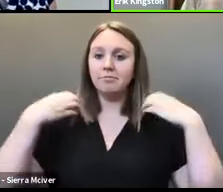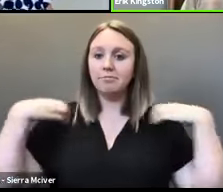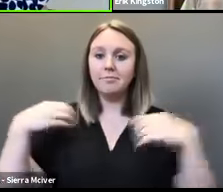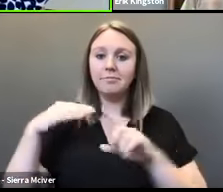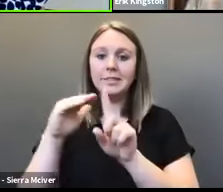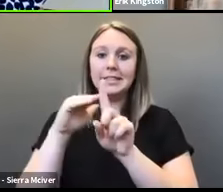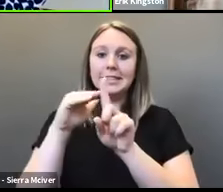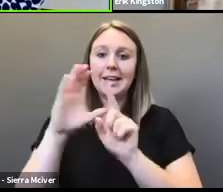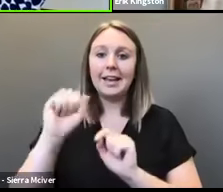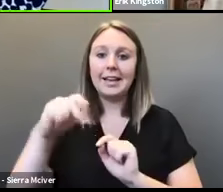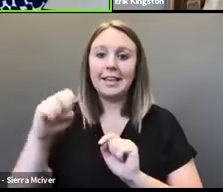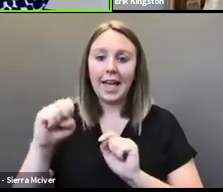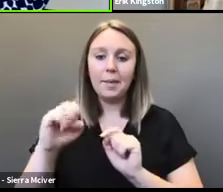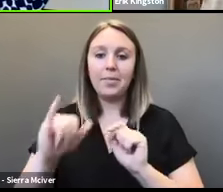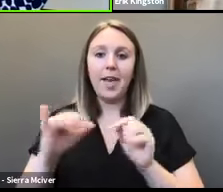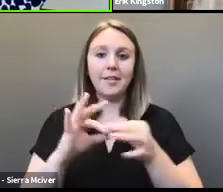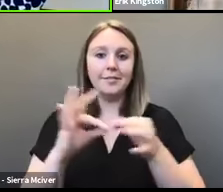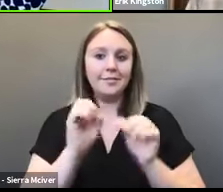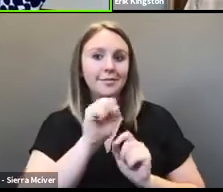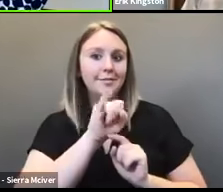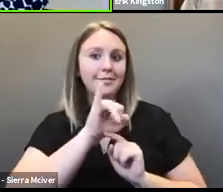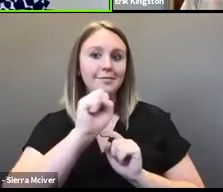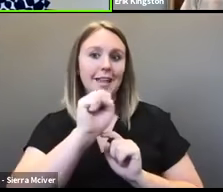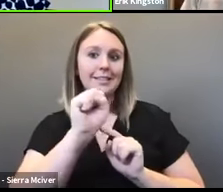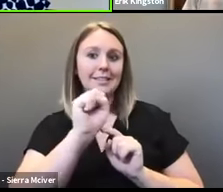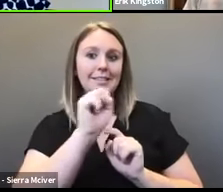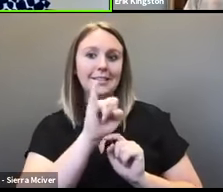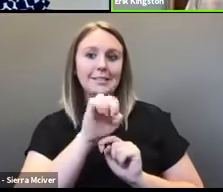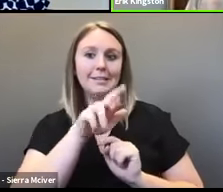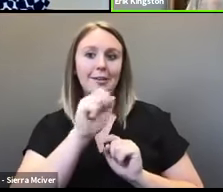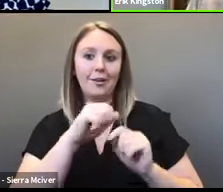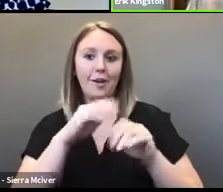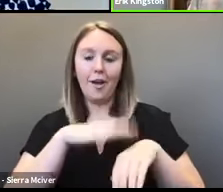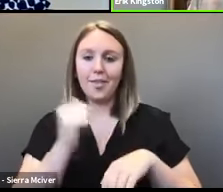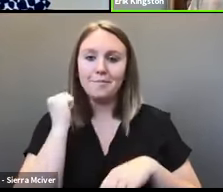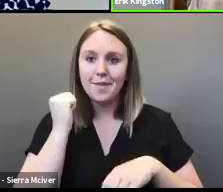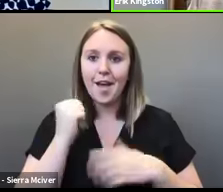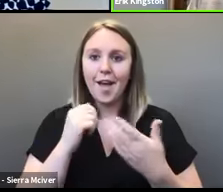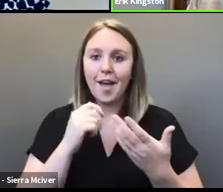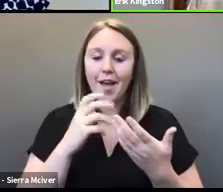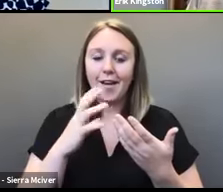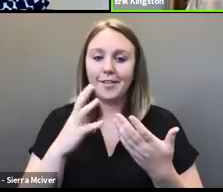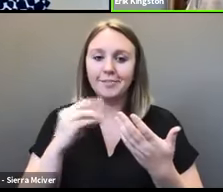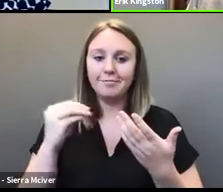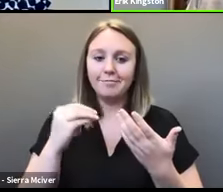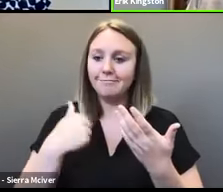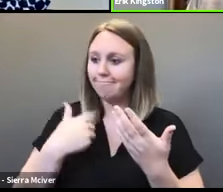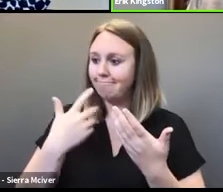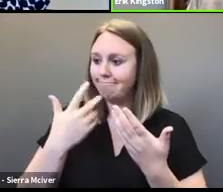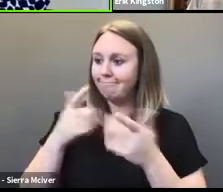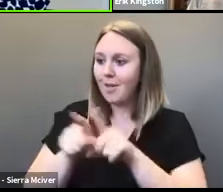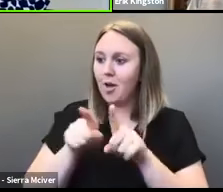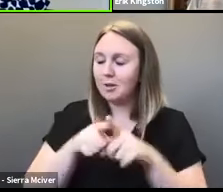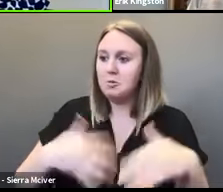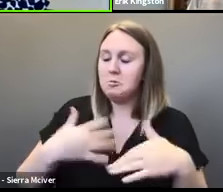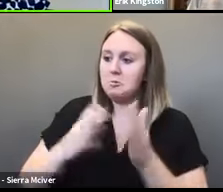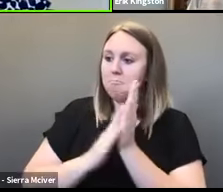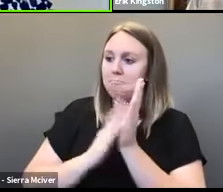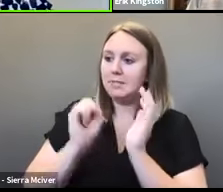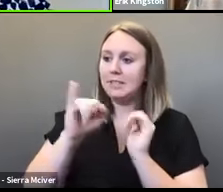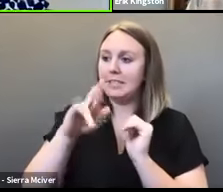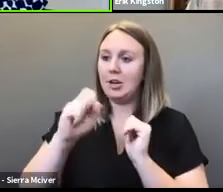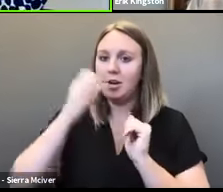I'm also just super impressed with her ability to keep a straight face as, as we talk about her. that is very much a skill that